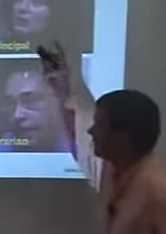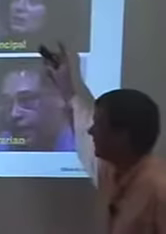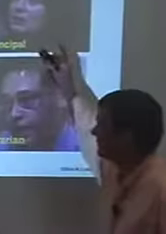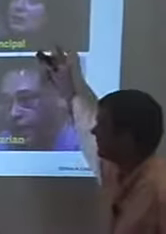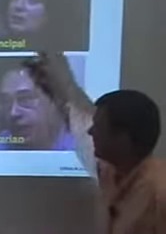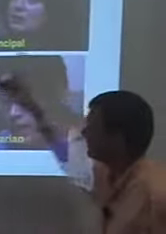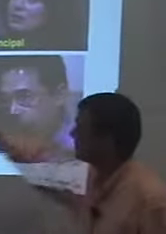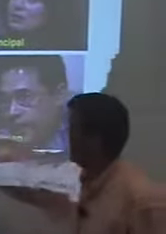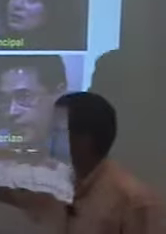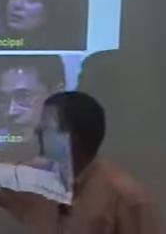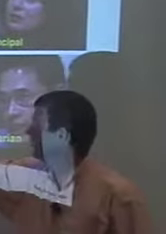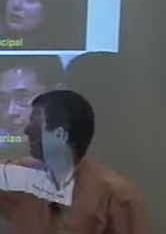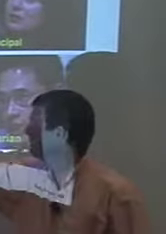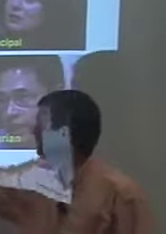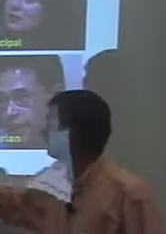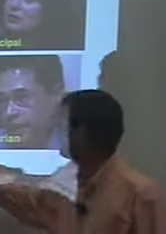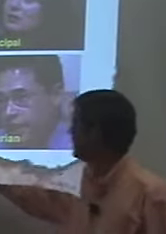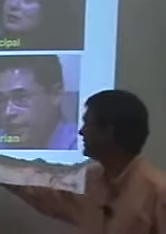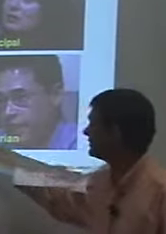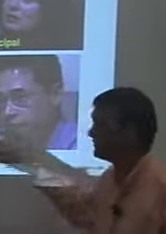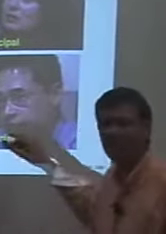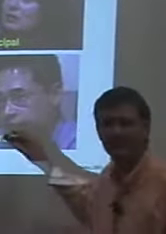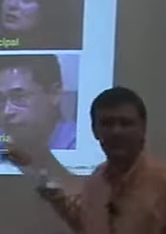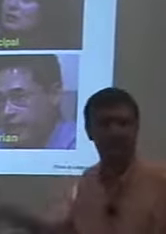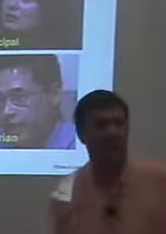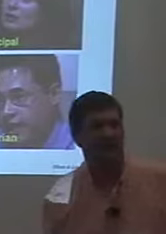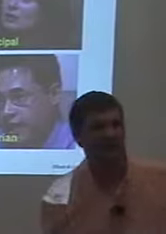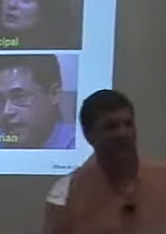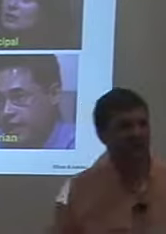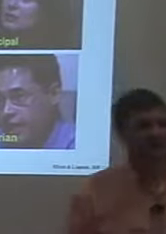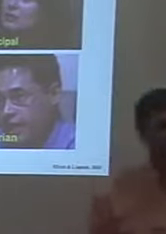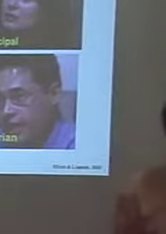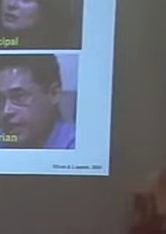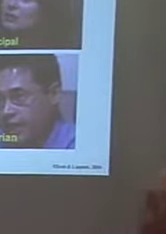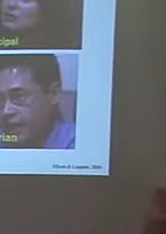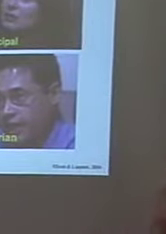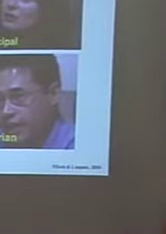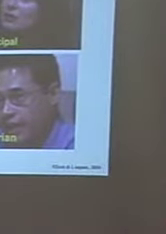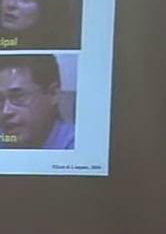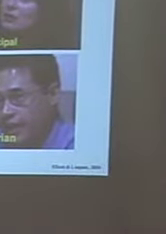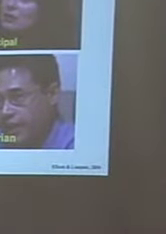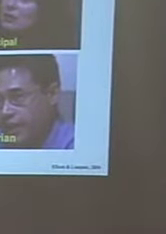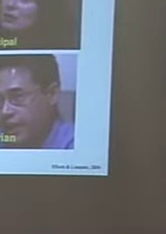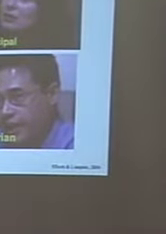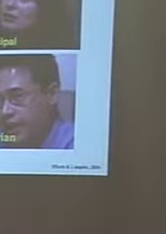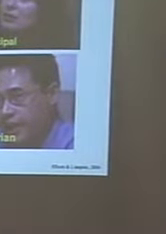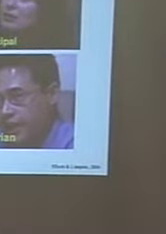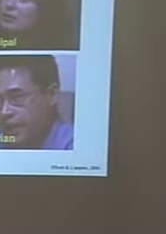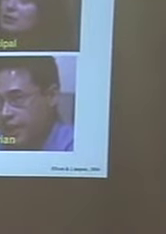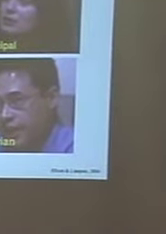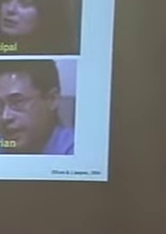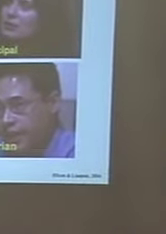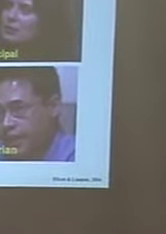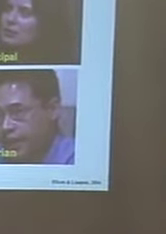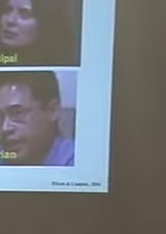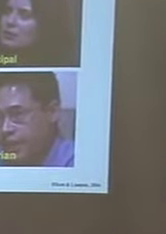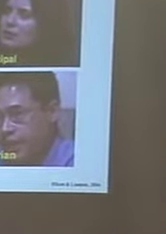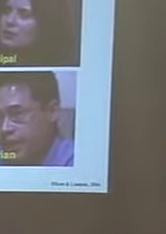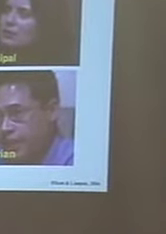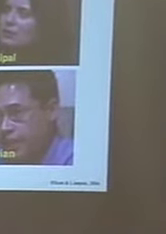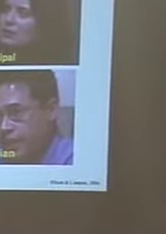the principal, the parent, the counselor, and the librarian. None of these people